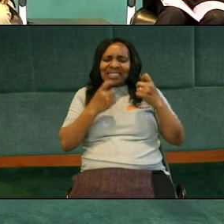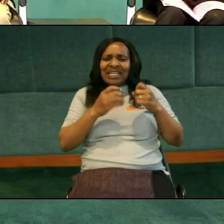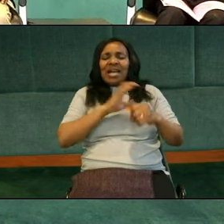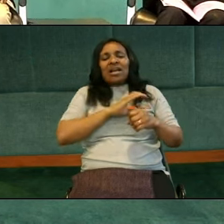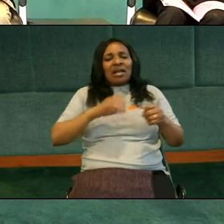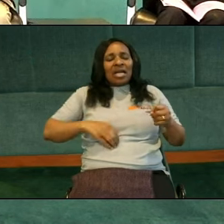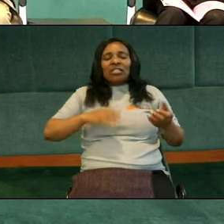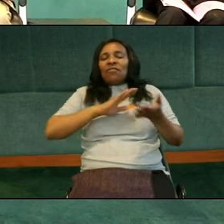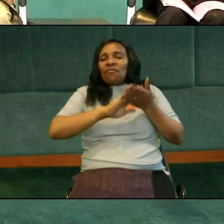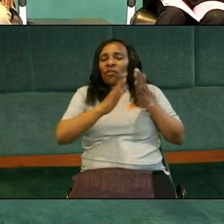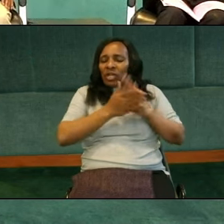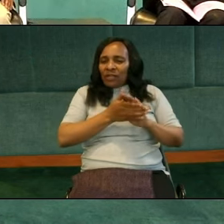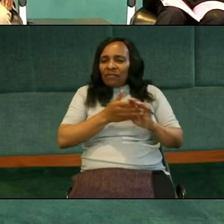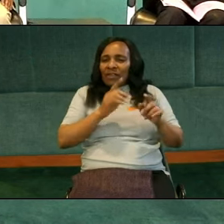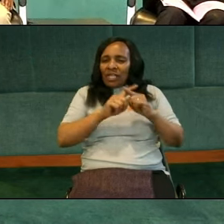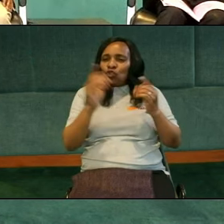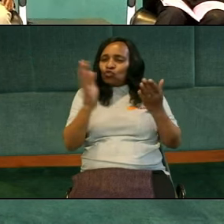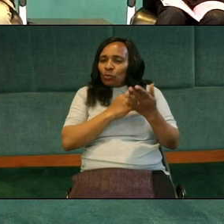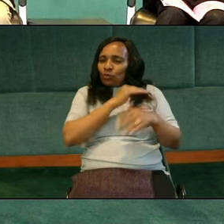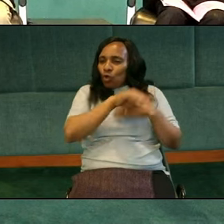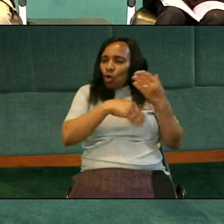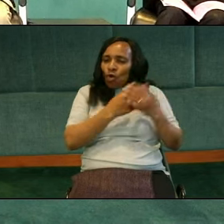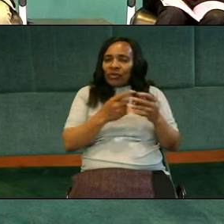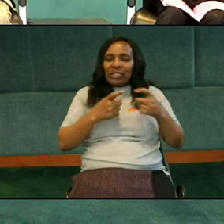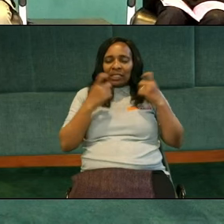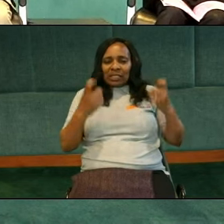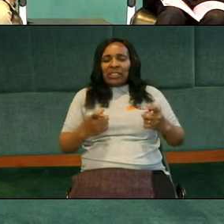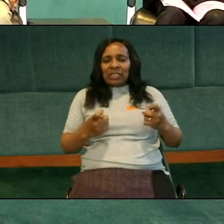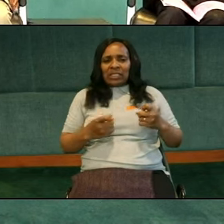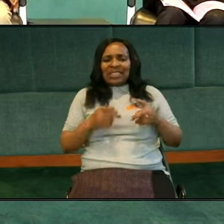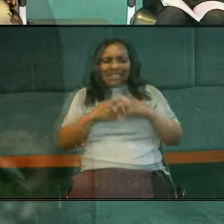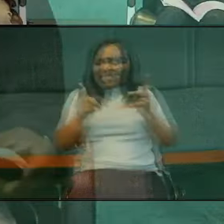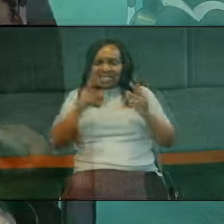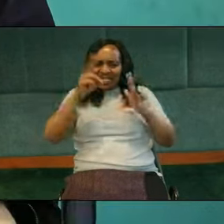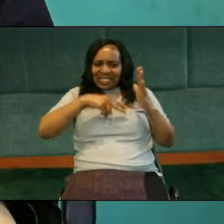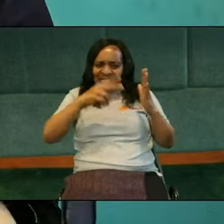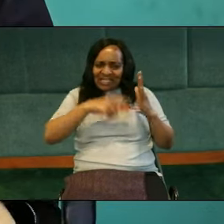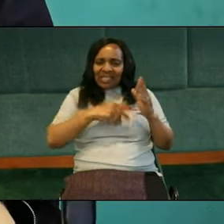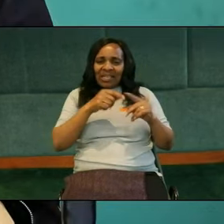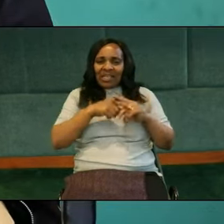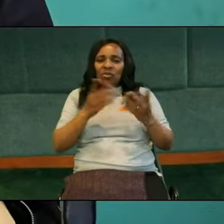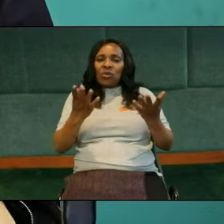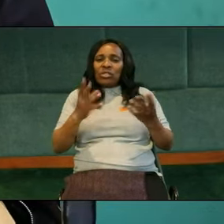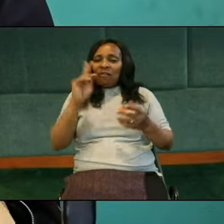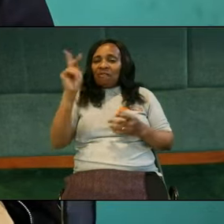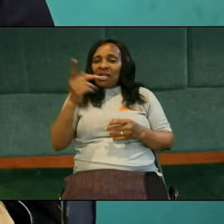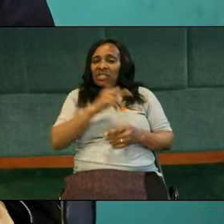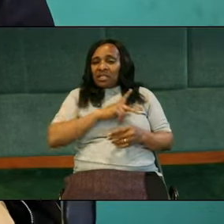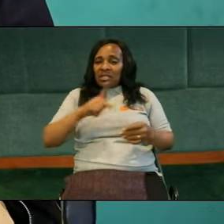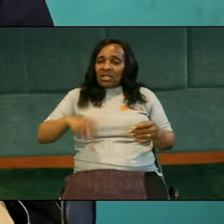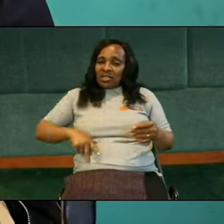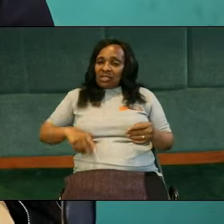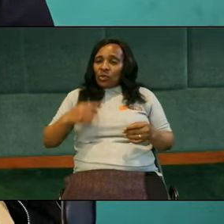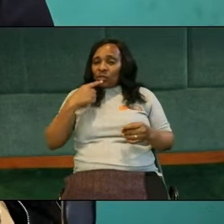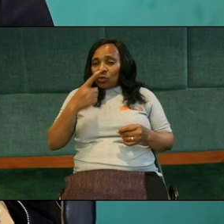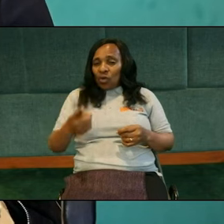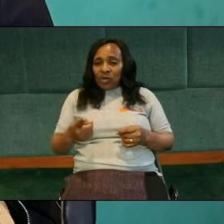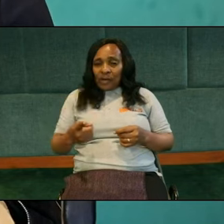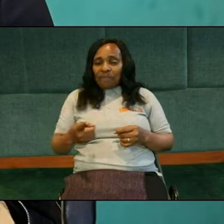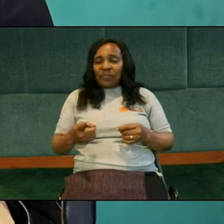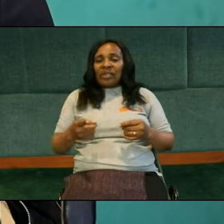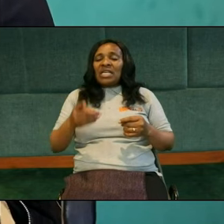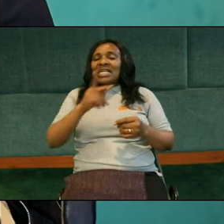Christ forgave him and wiped out his sin, such that when we start reading the account in the book of 1 Kings, we are told that